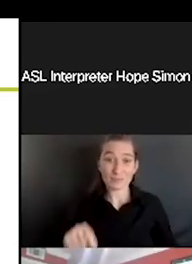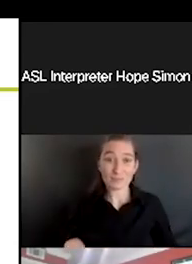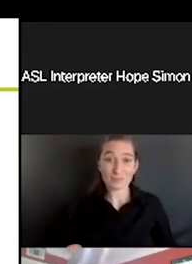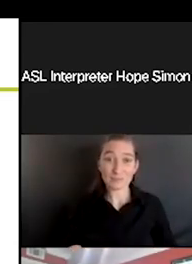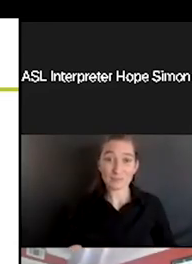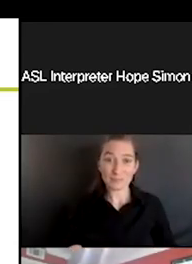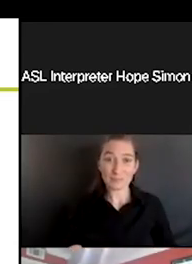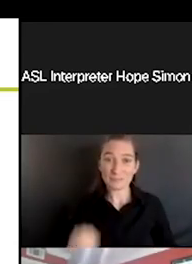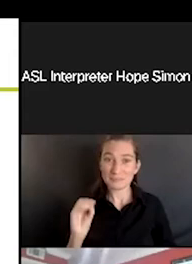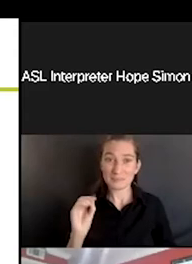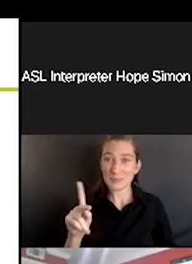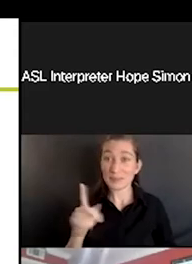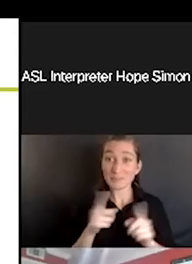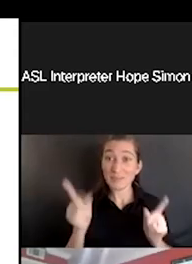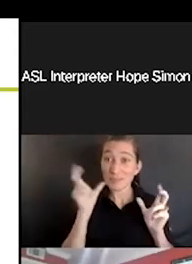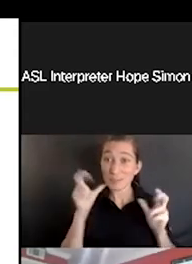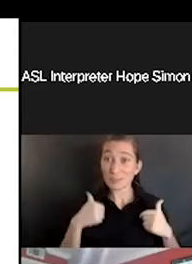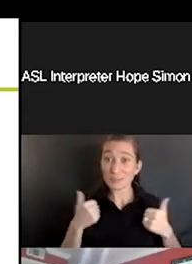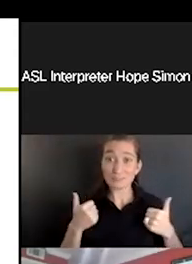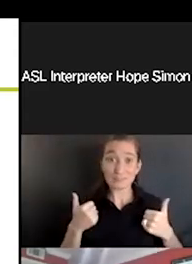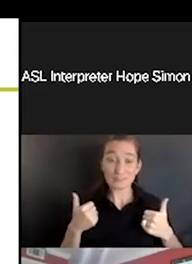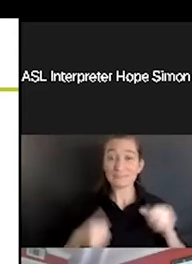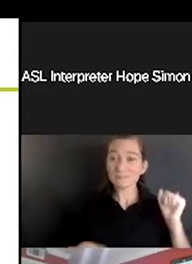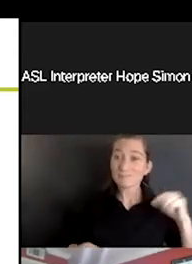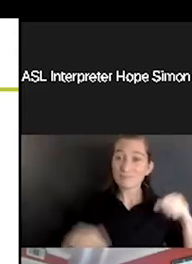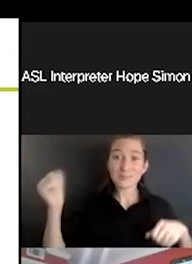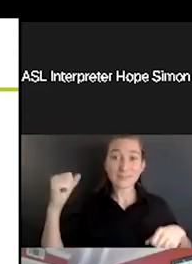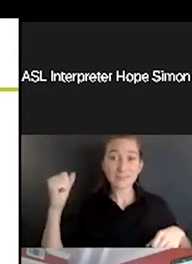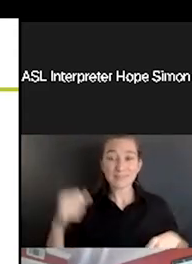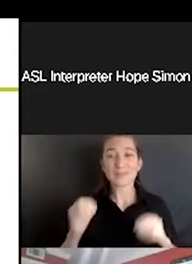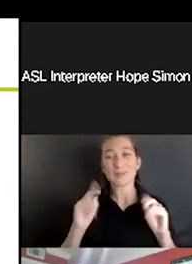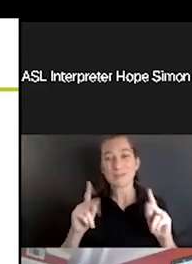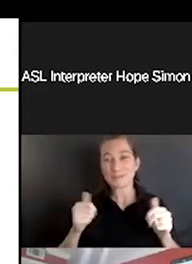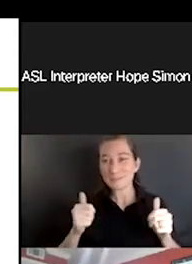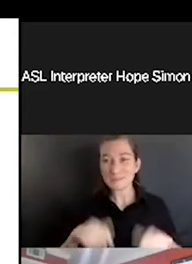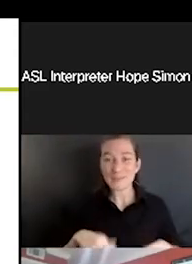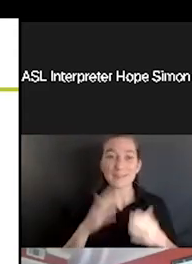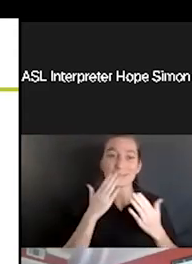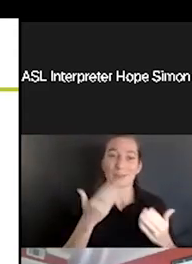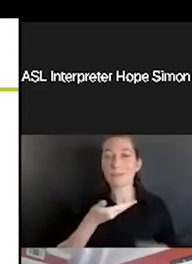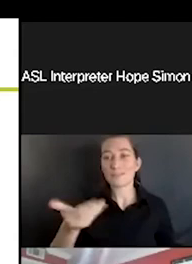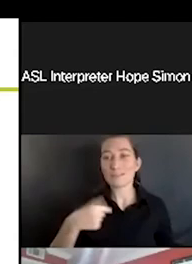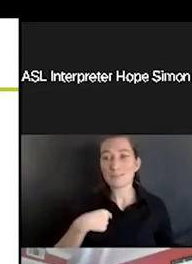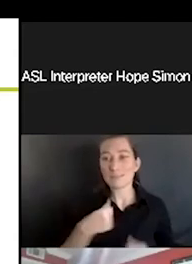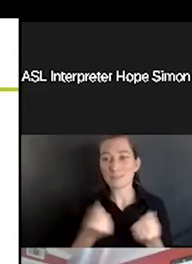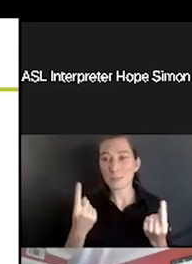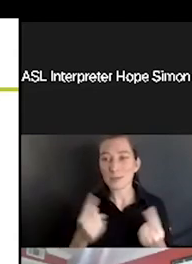All right. Can you guys hear me fine? Yes. Yes. Okay, great. Thanks for the invite, guys.